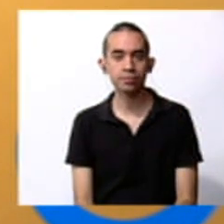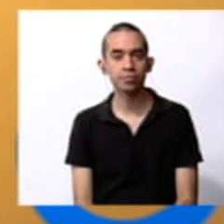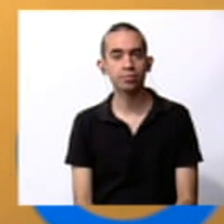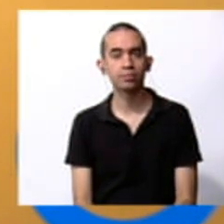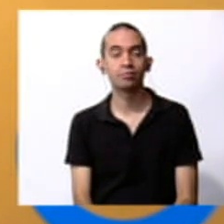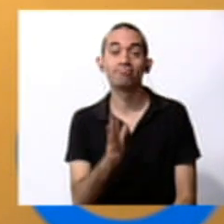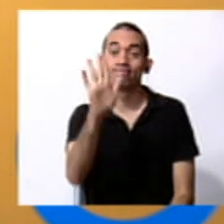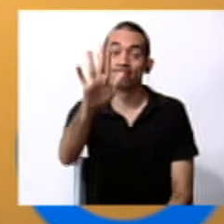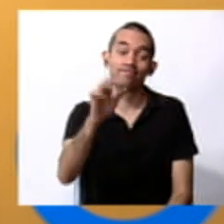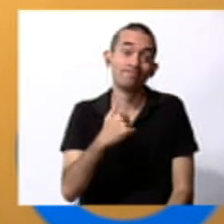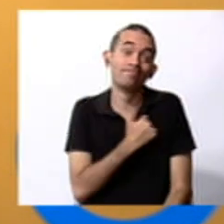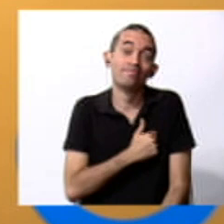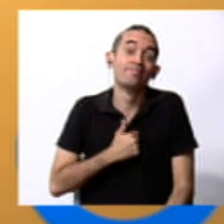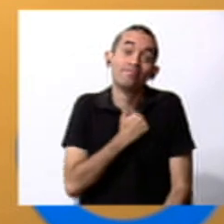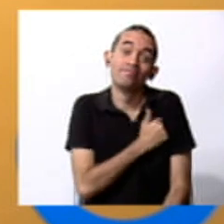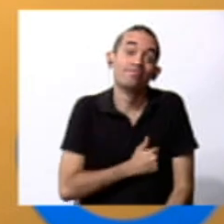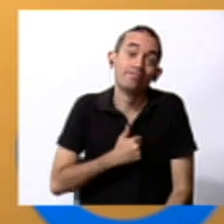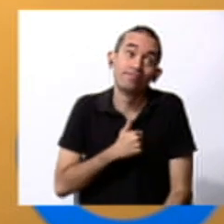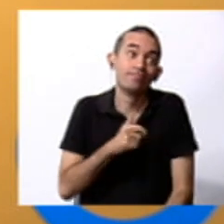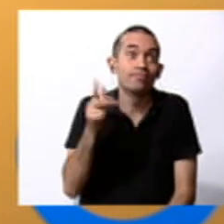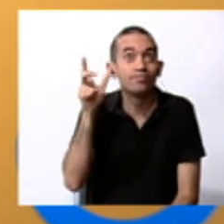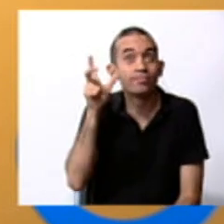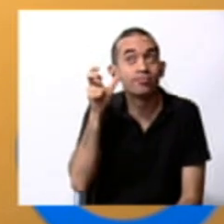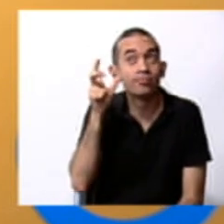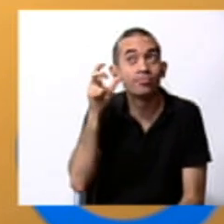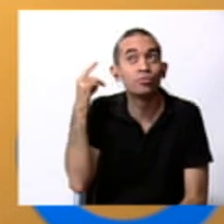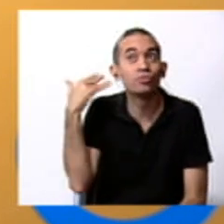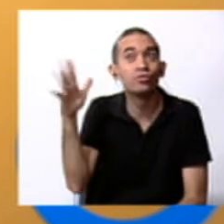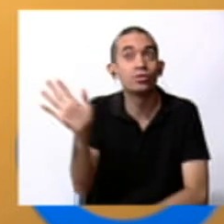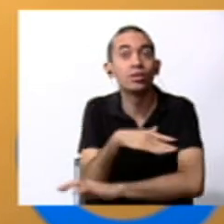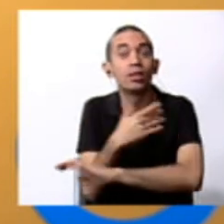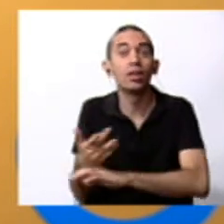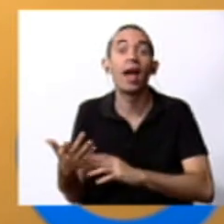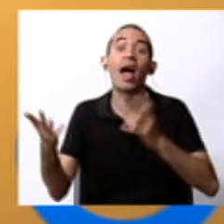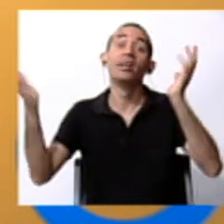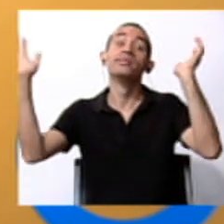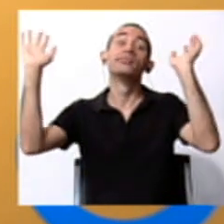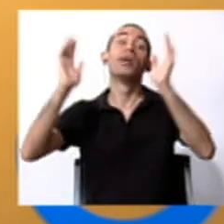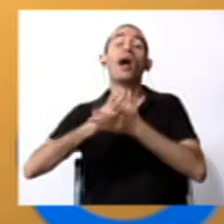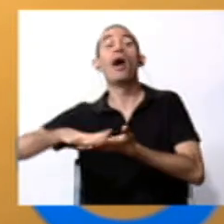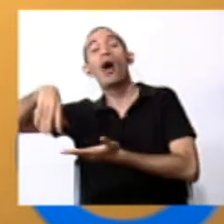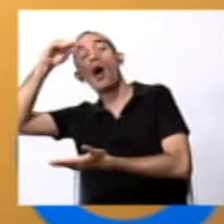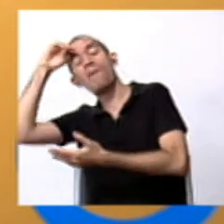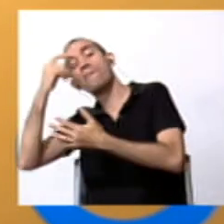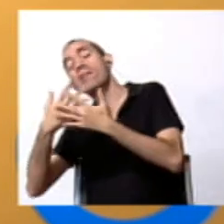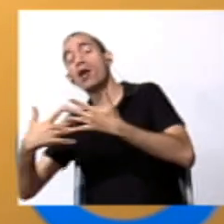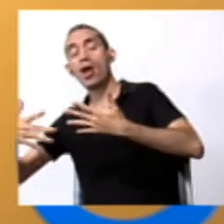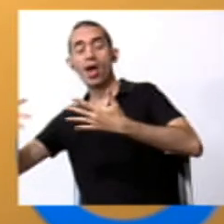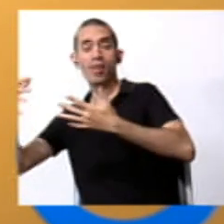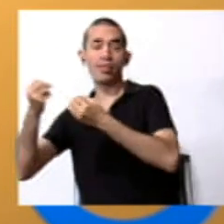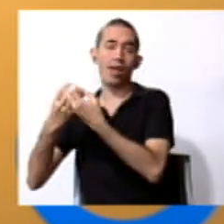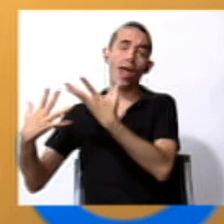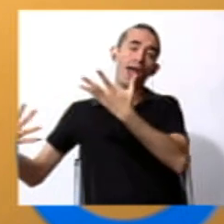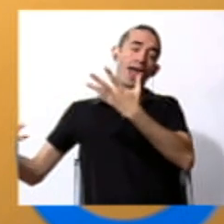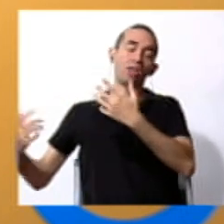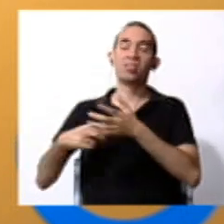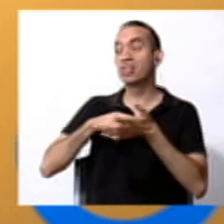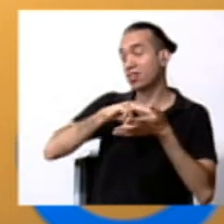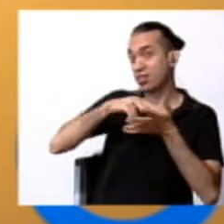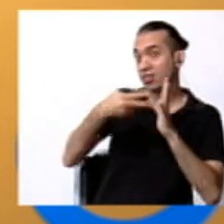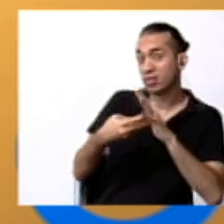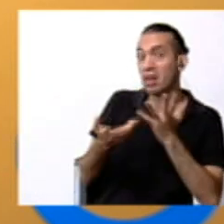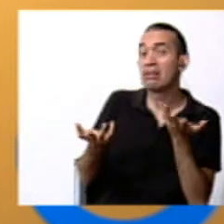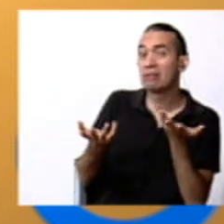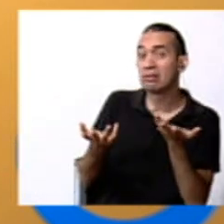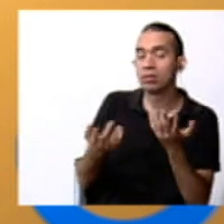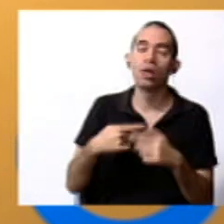I'm sorry, but do you listen to a song? And we learned so what much. Time is it? I'm now sorry, it's but